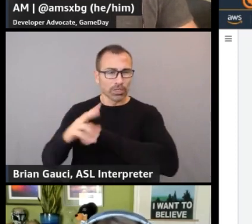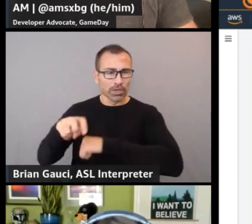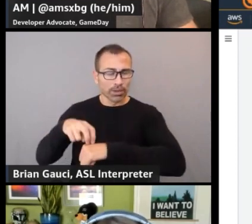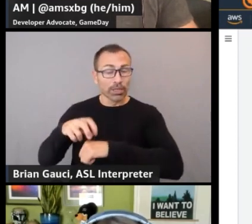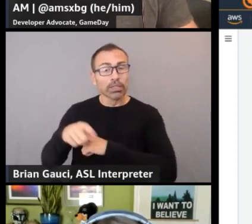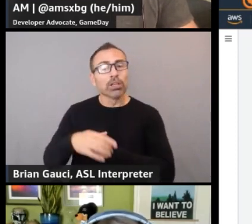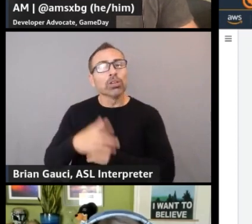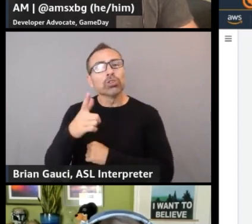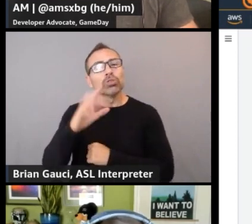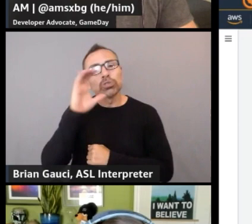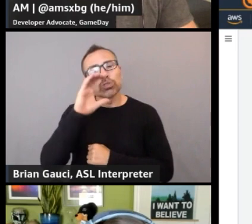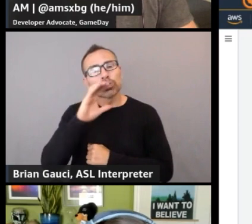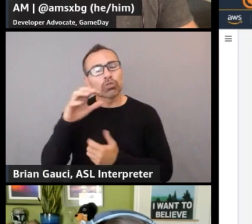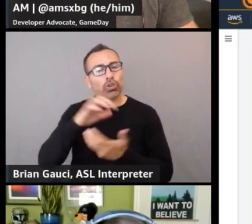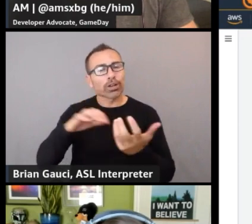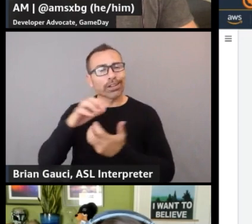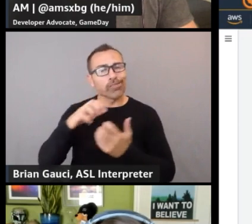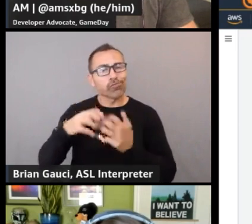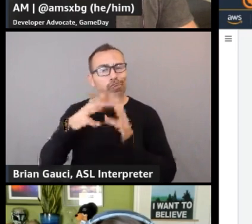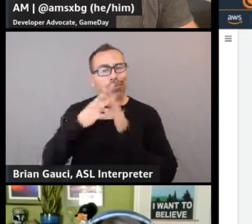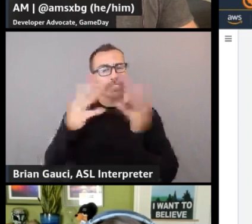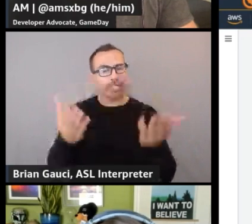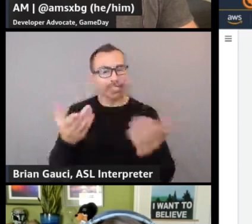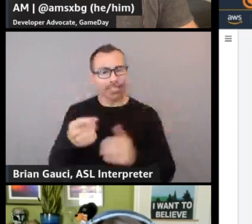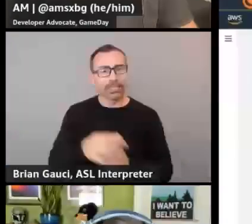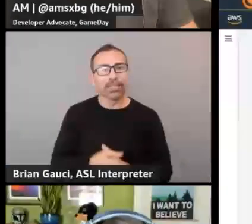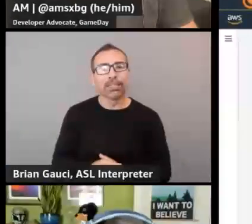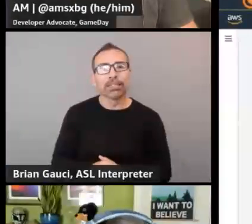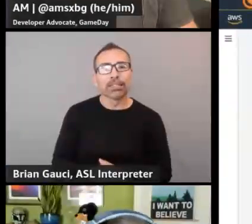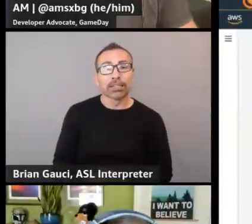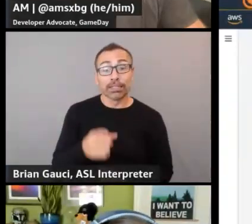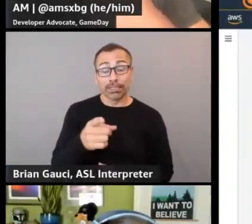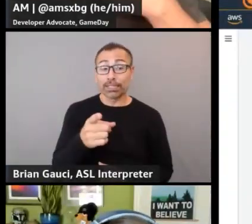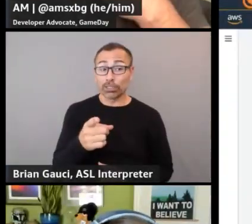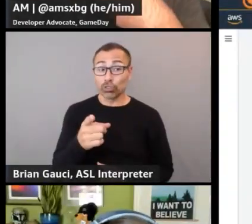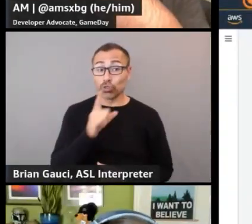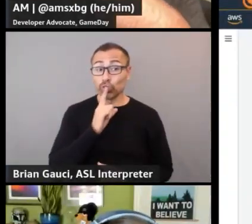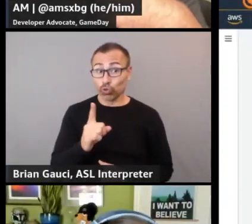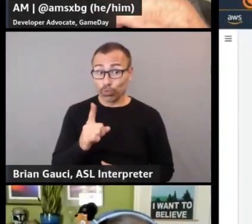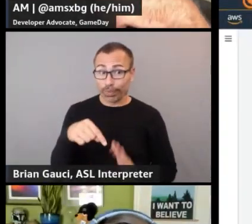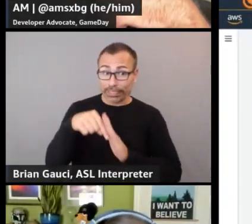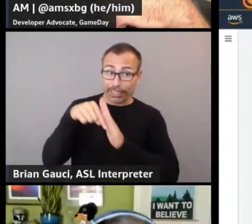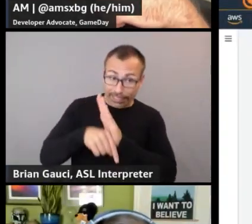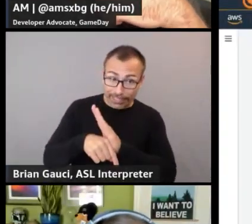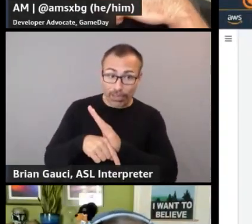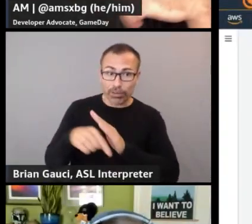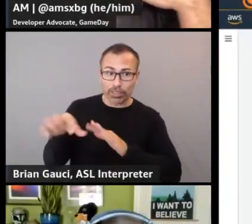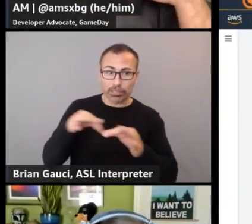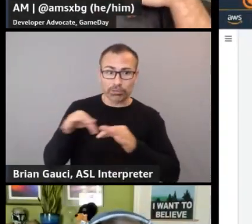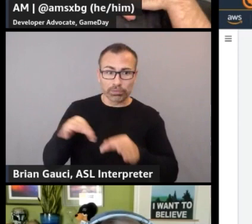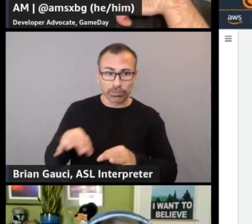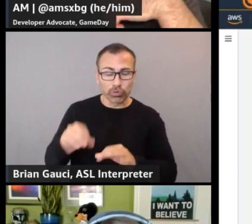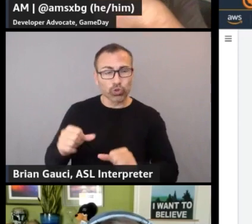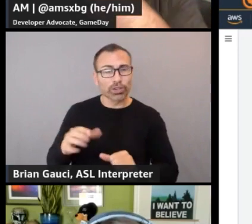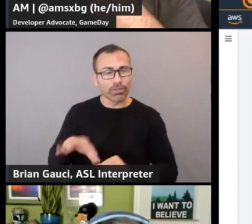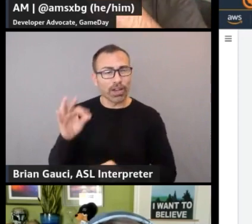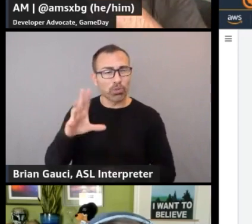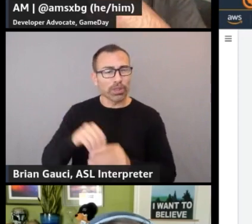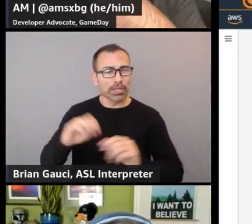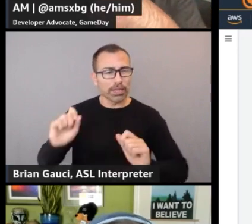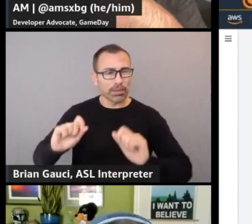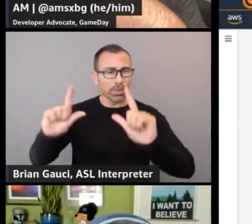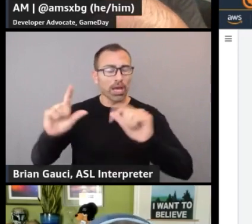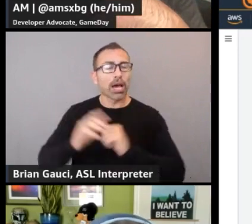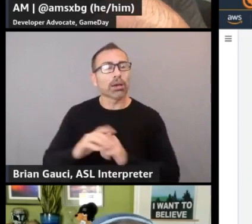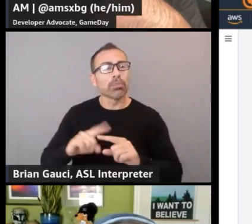CloudFormation here. And again, detailed, like super detailed instructions are in the blog. Make sure you're in the right region. And